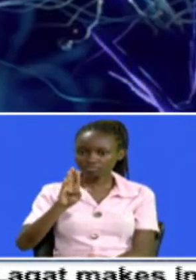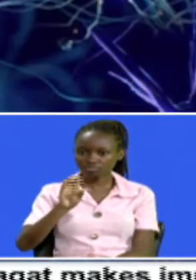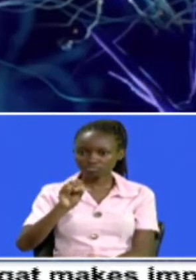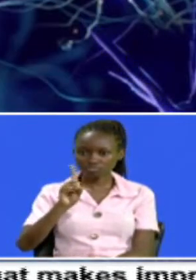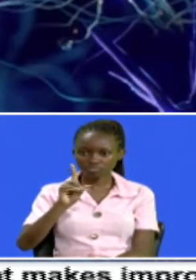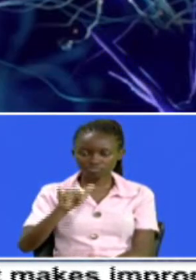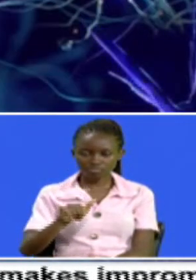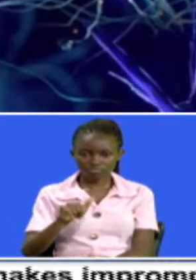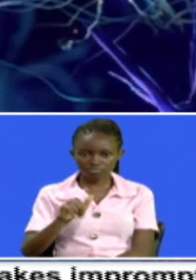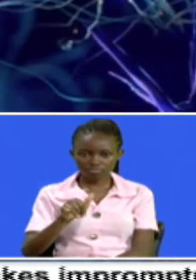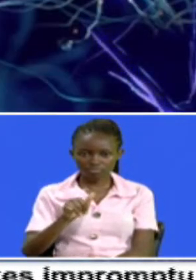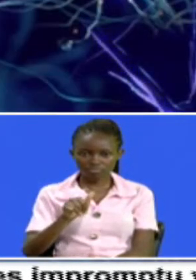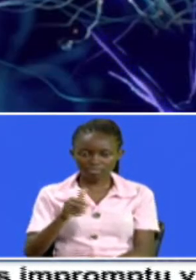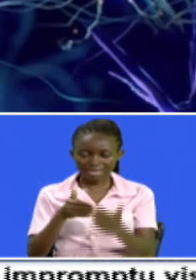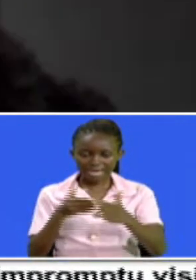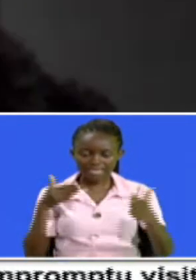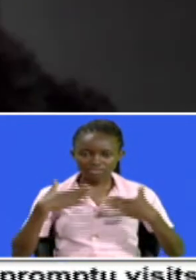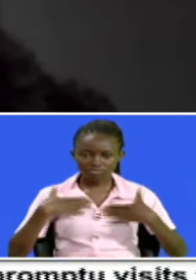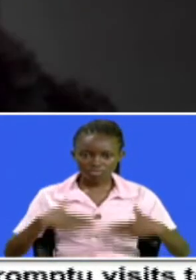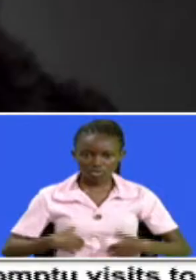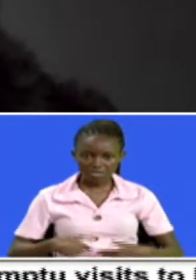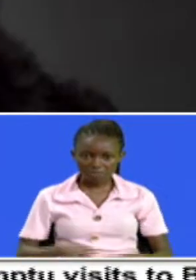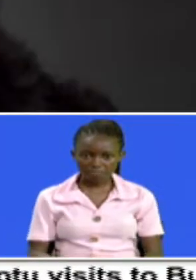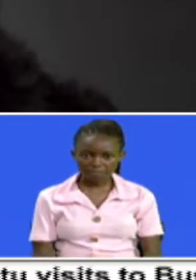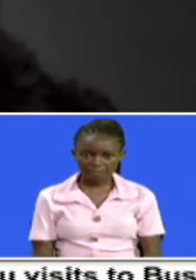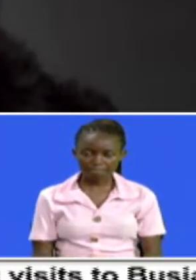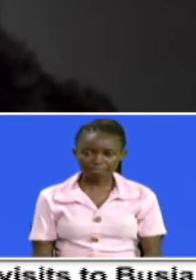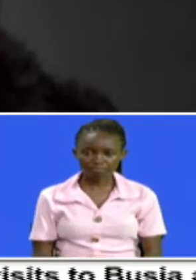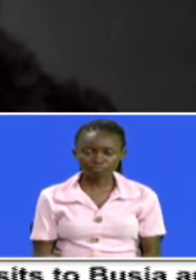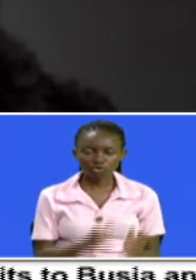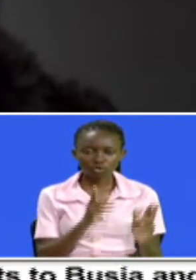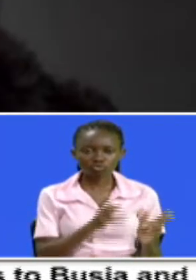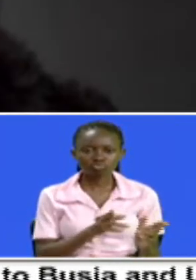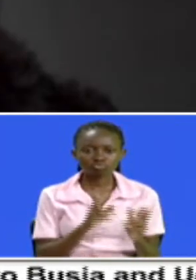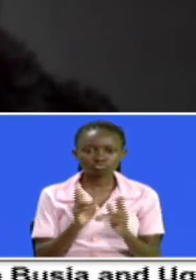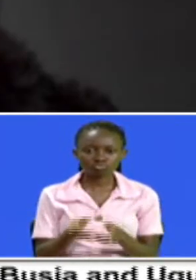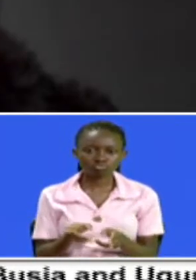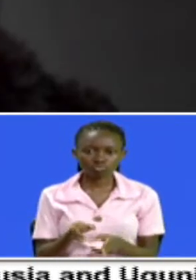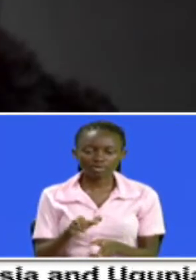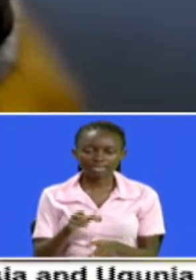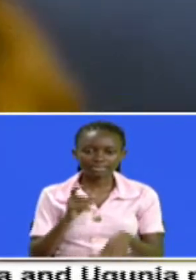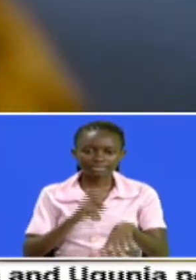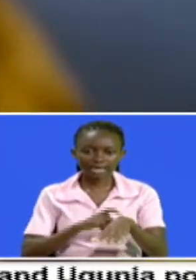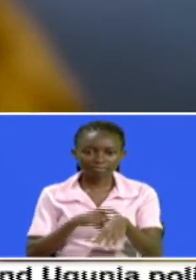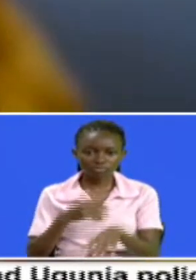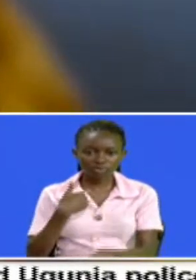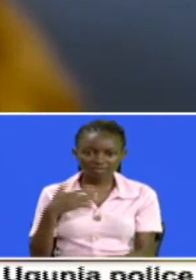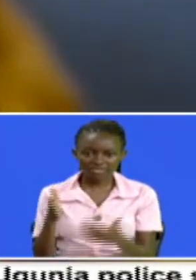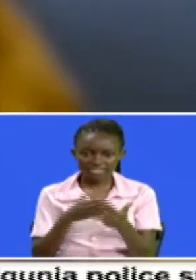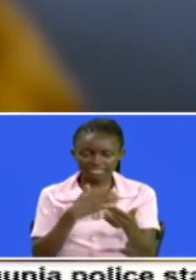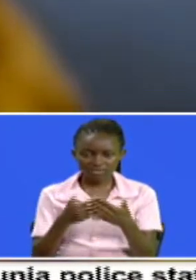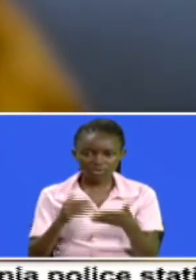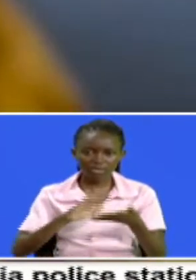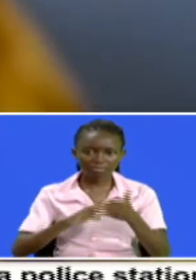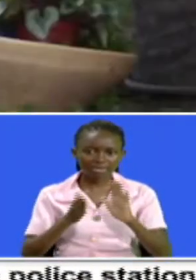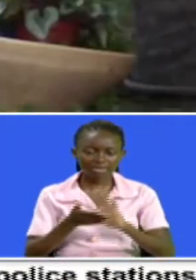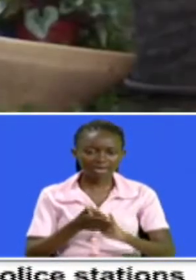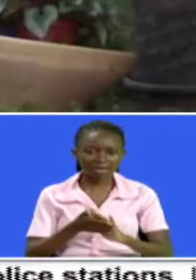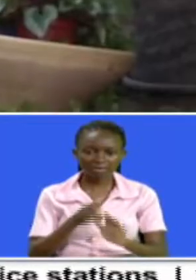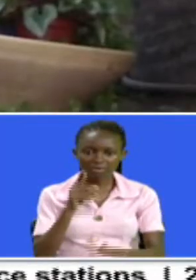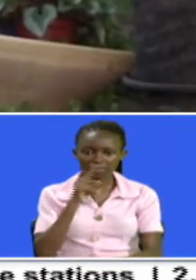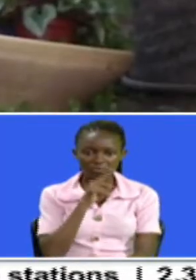penetrate the sheath of the nervous system. Usually with rabies, once symptoms appear, it becomes